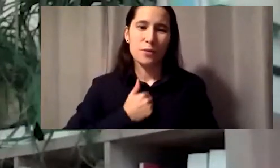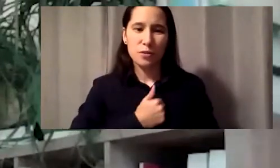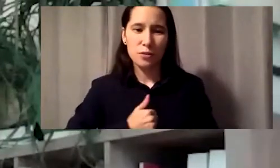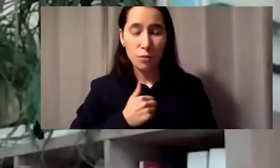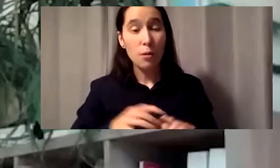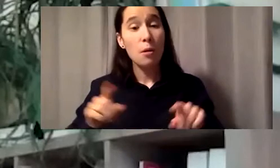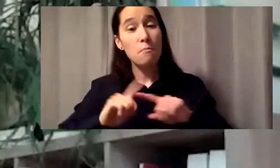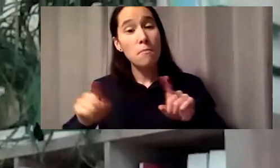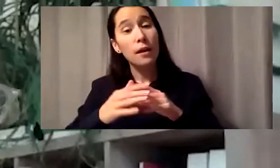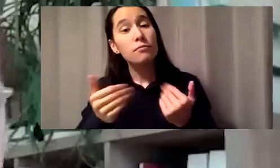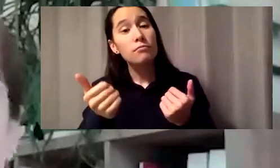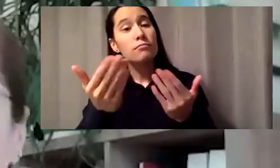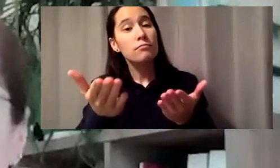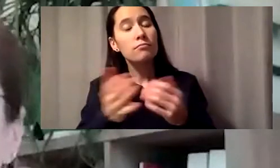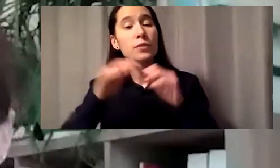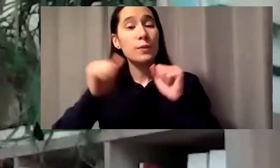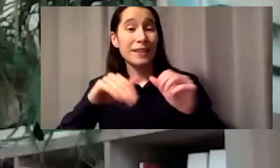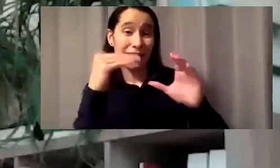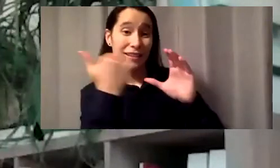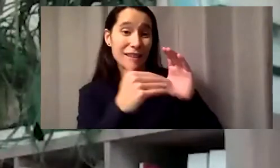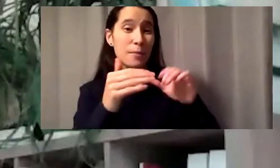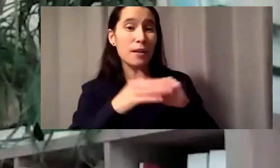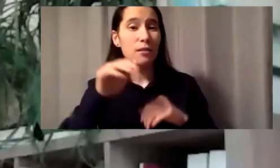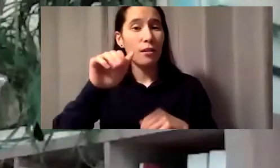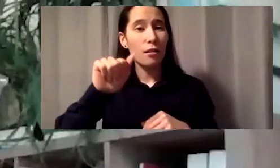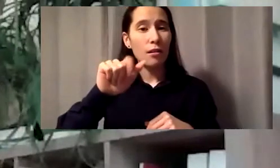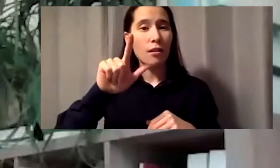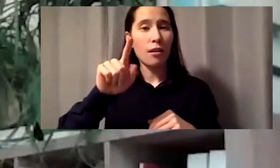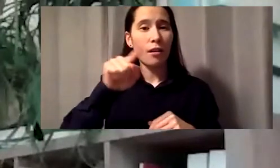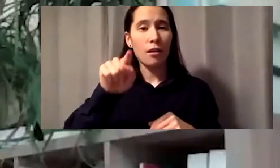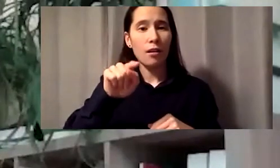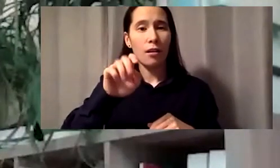can email the Alzheimer's Society by emailing them at